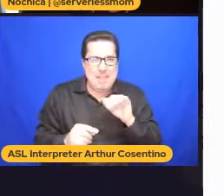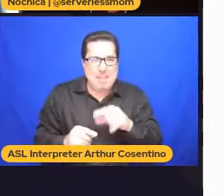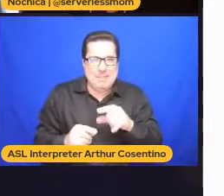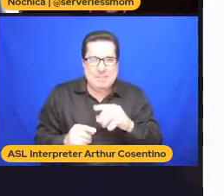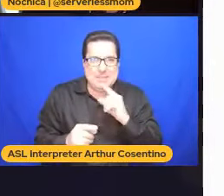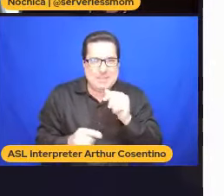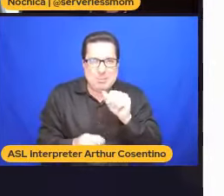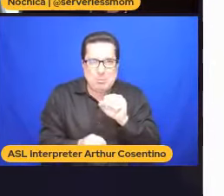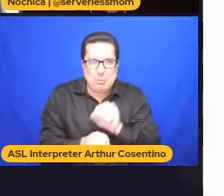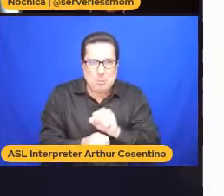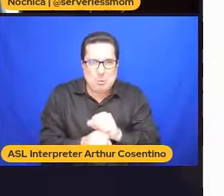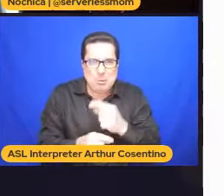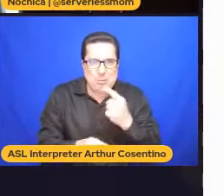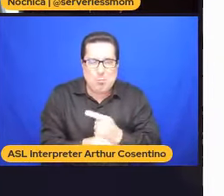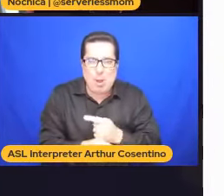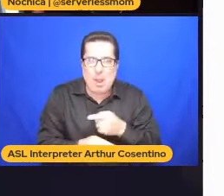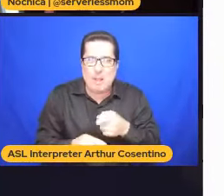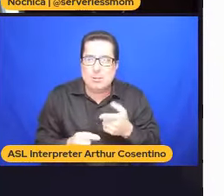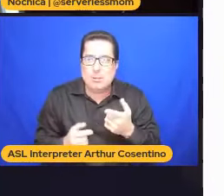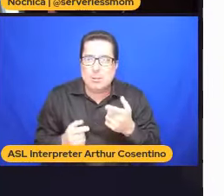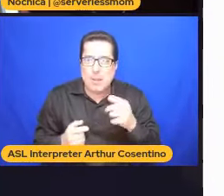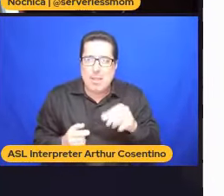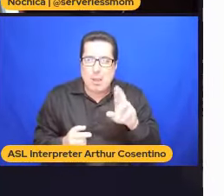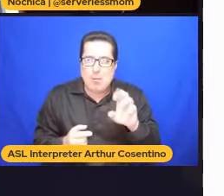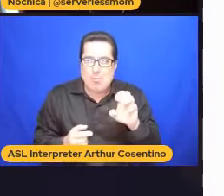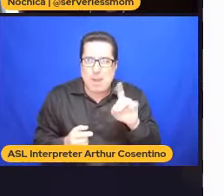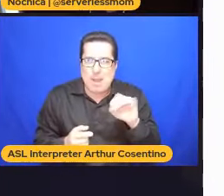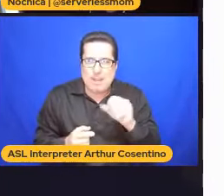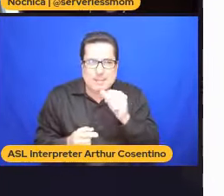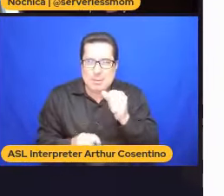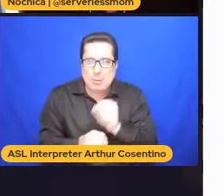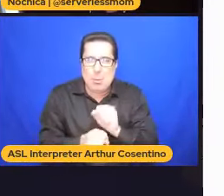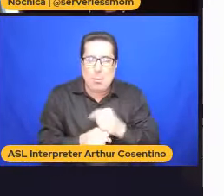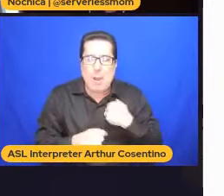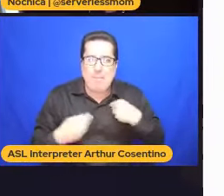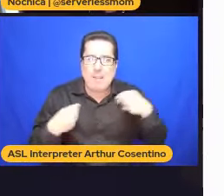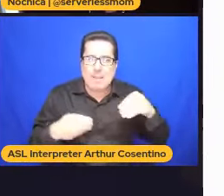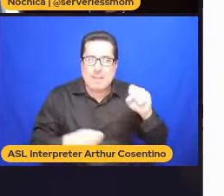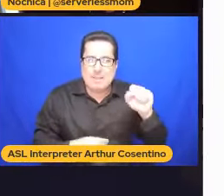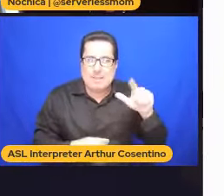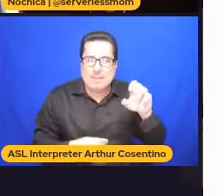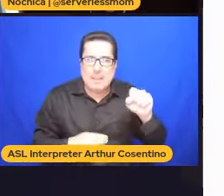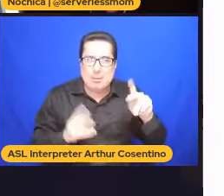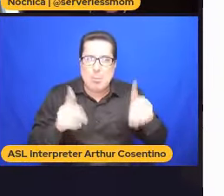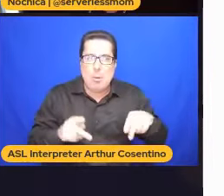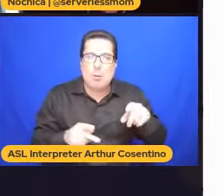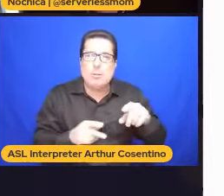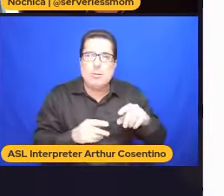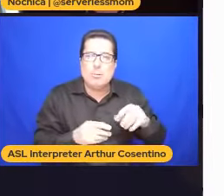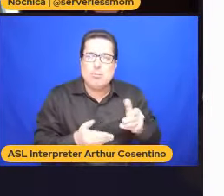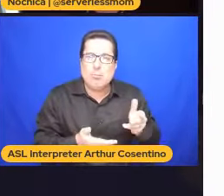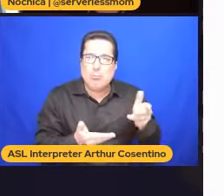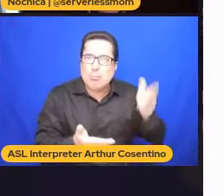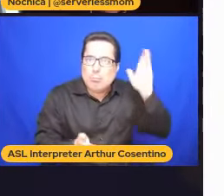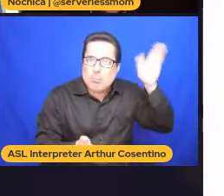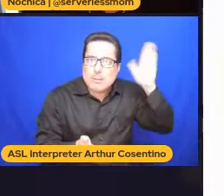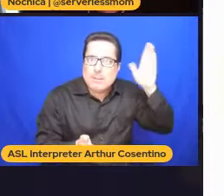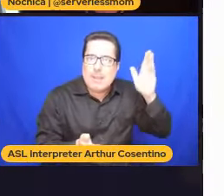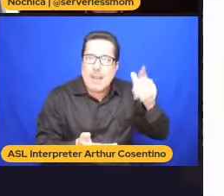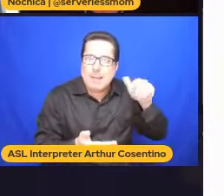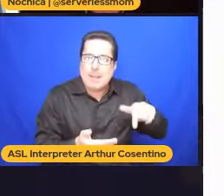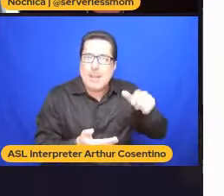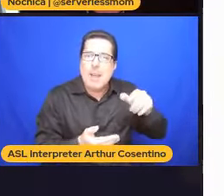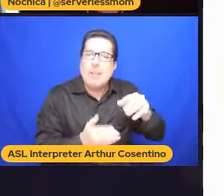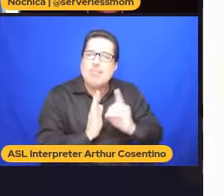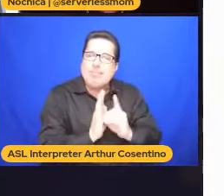didn't start there. It started with, we had a salesperson who was presenting material, of course, in a demo, of course, for one of